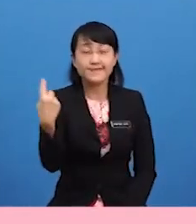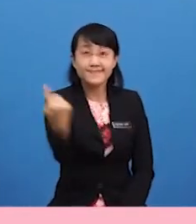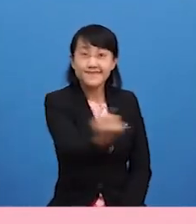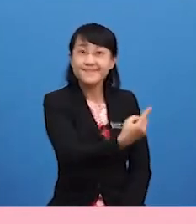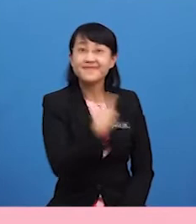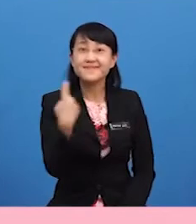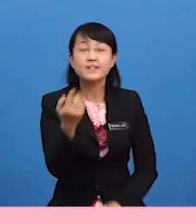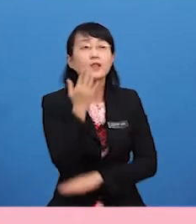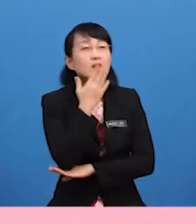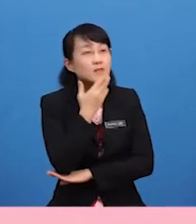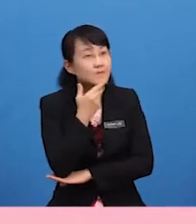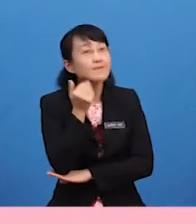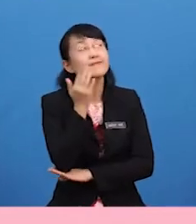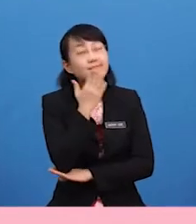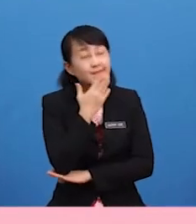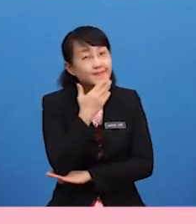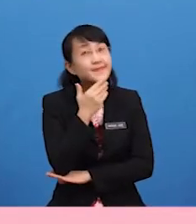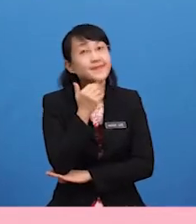merry-go-round. Sweet.